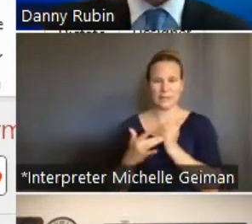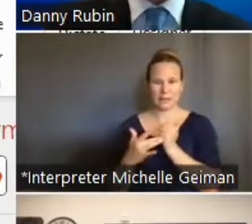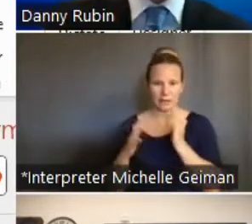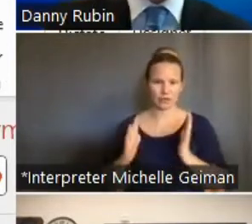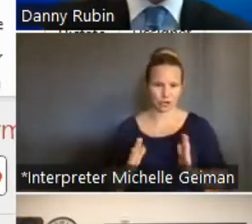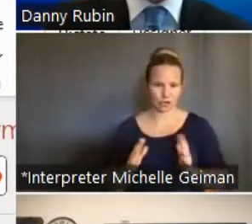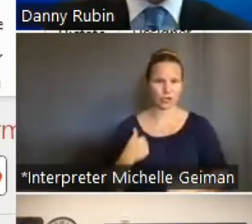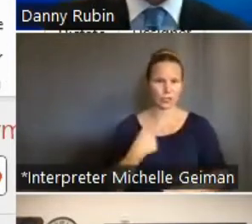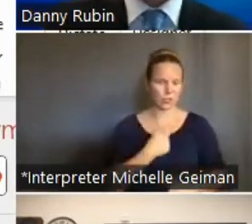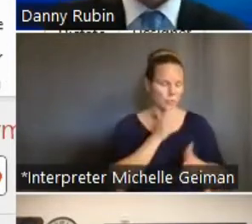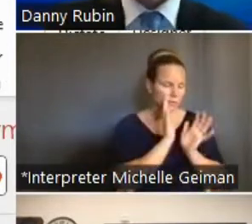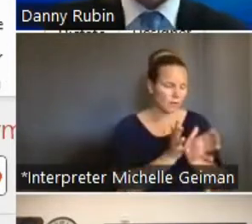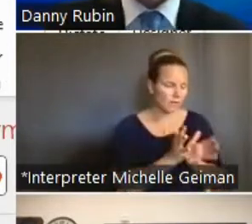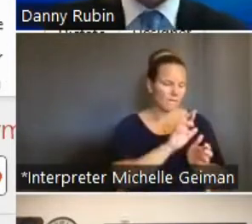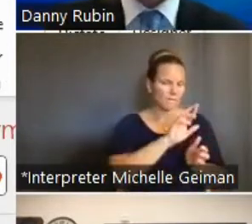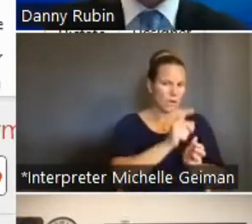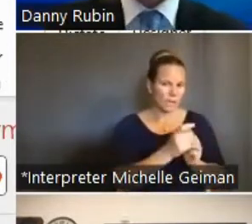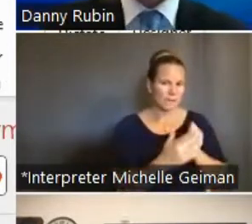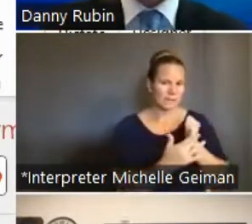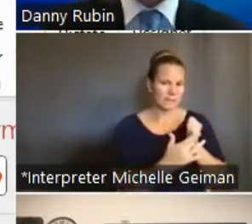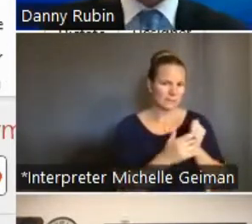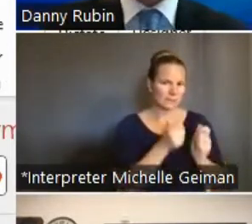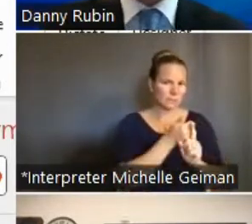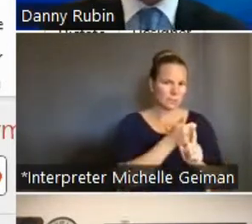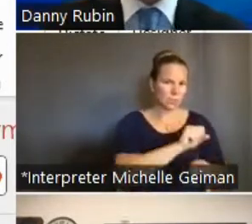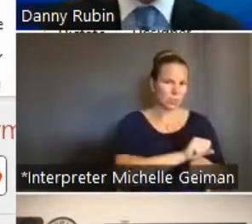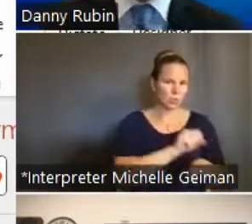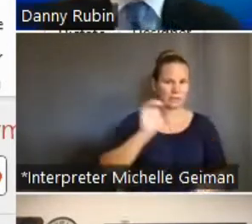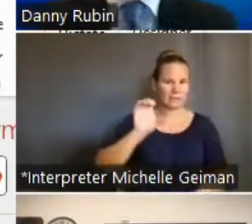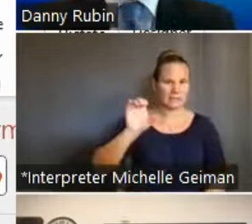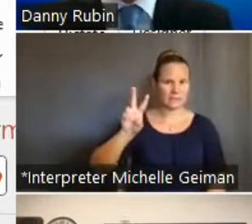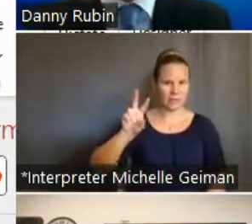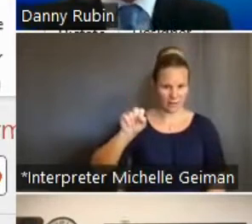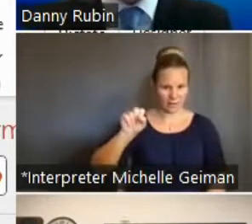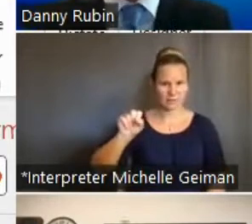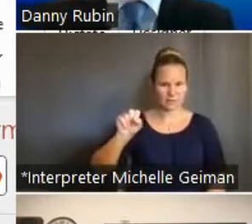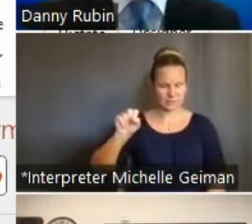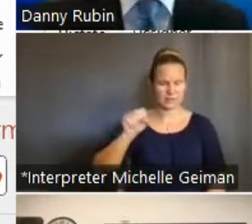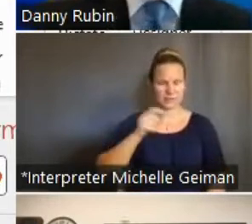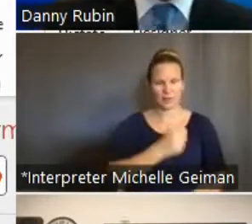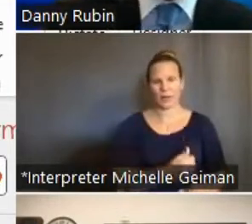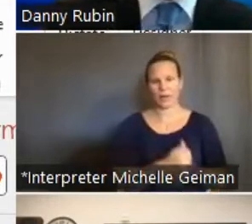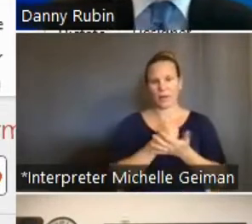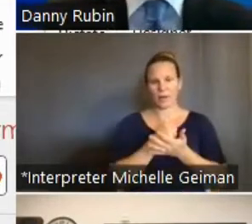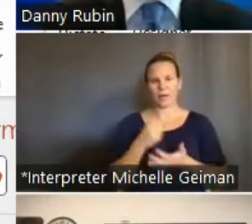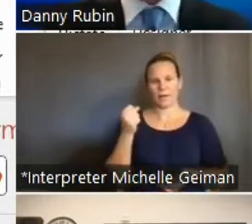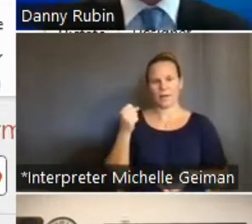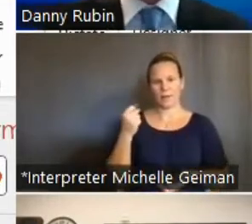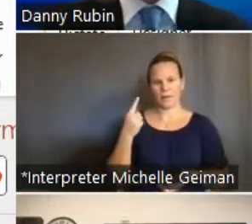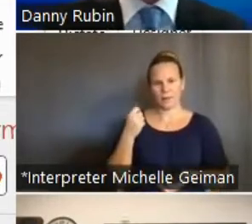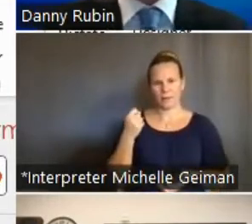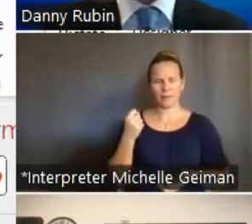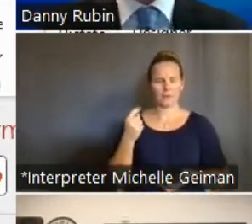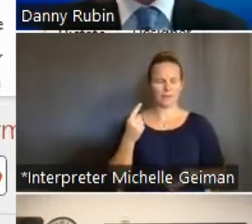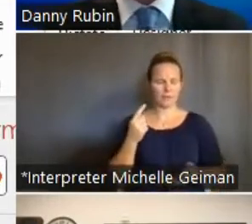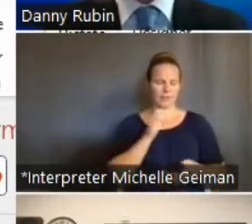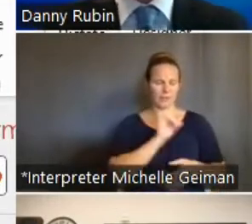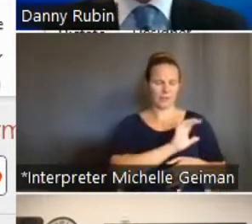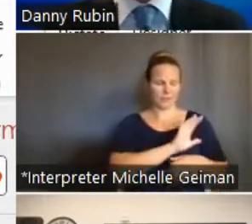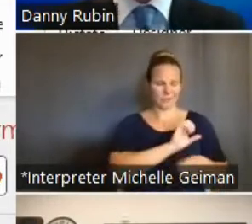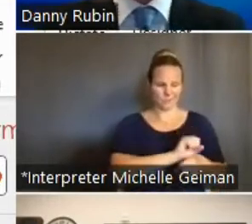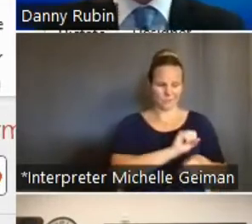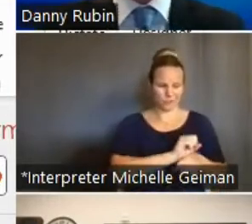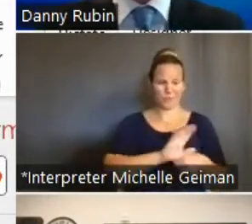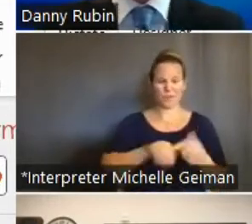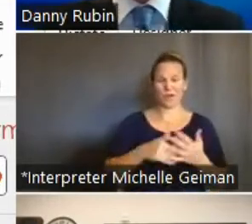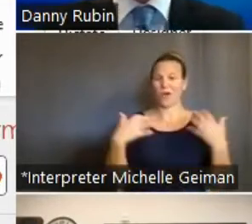a farm tech who has worked at CVS and can really help us understand that job for all the health science students out there interested in potentially